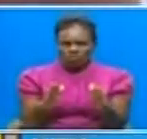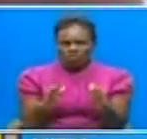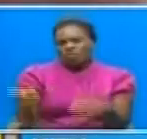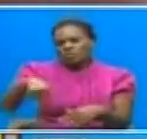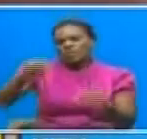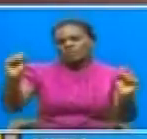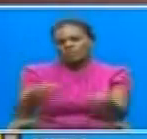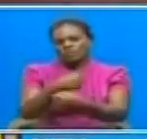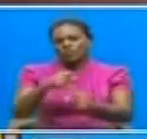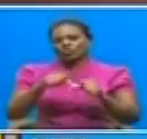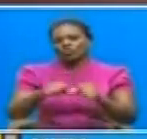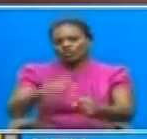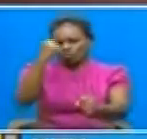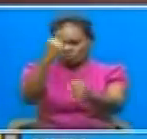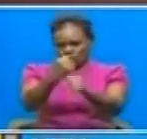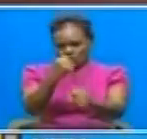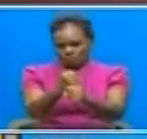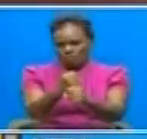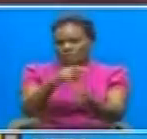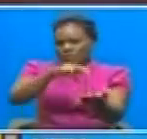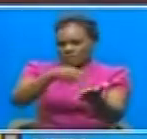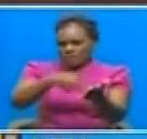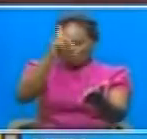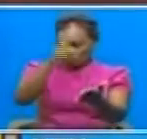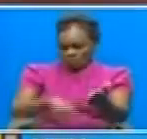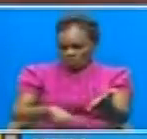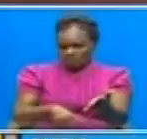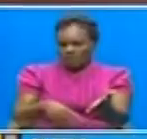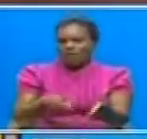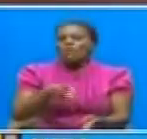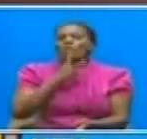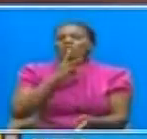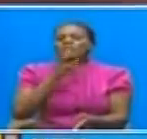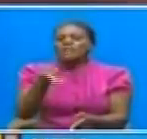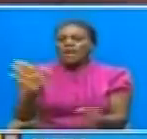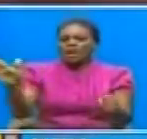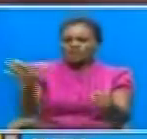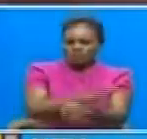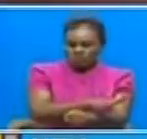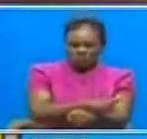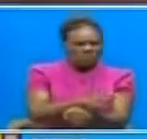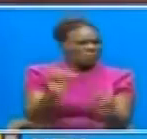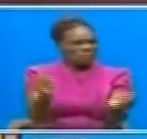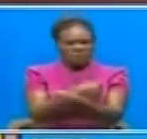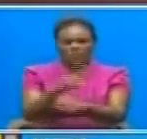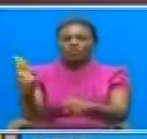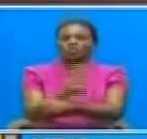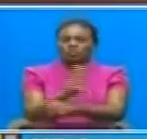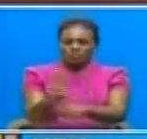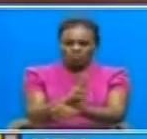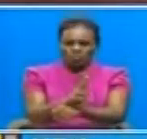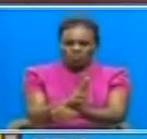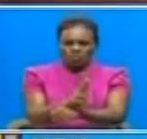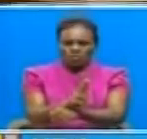not be able to continue dredging. And that means essentially that all the components of the lake which have got siltation may not be usable for